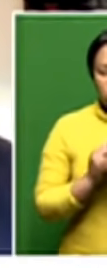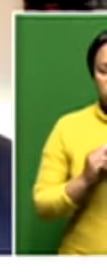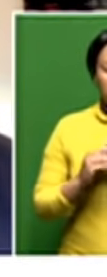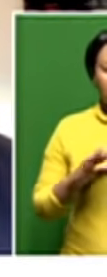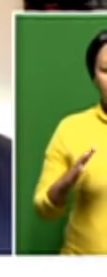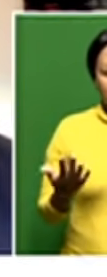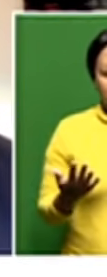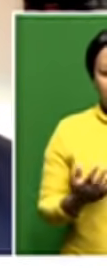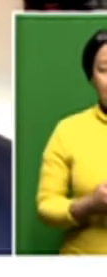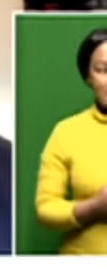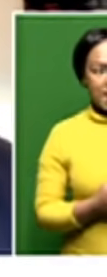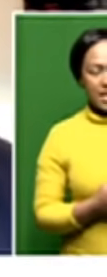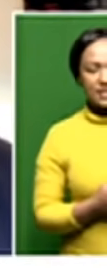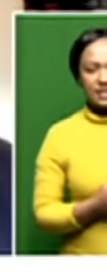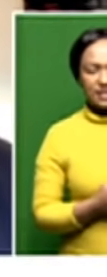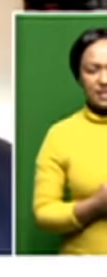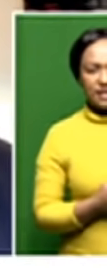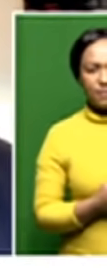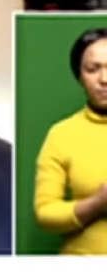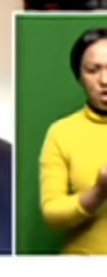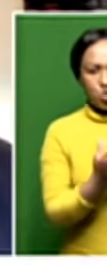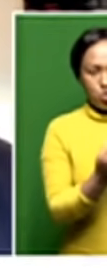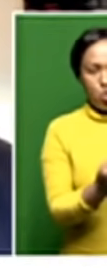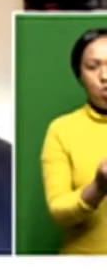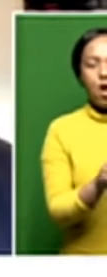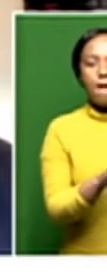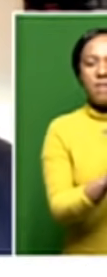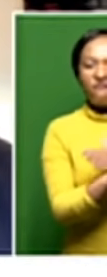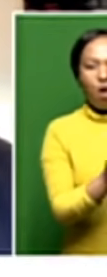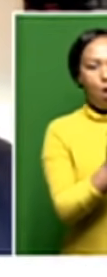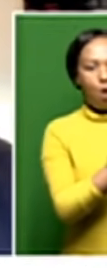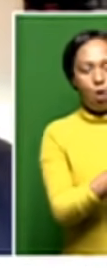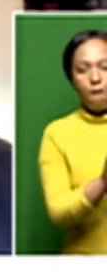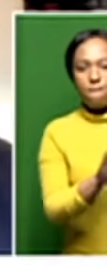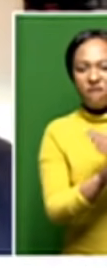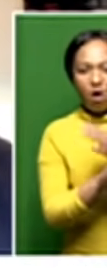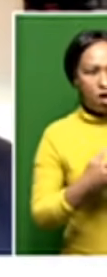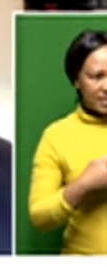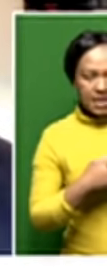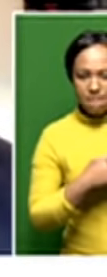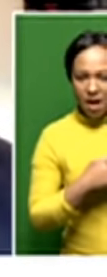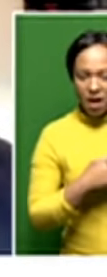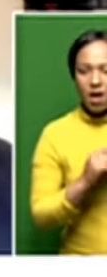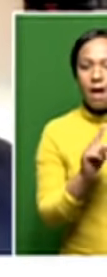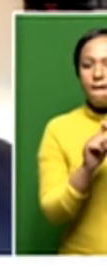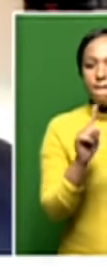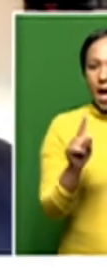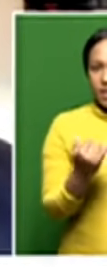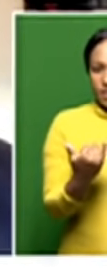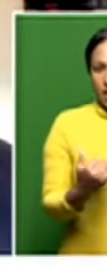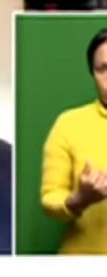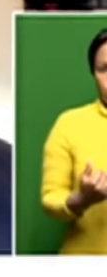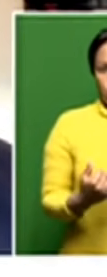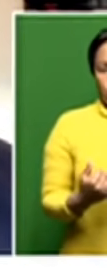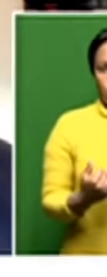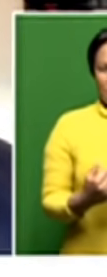this is, I mean, yes, I know you're saying you're doing this before it gets out of hand and before anybody does come forward, but the reality is that this is